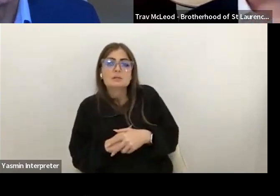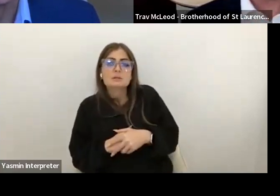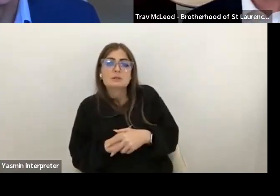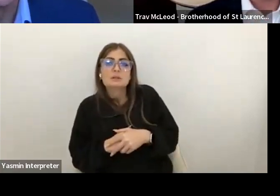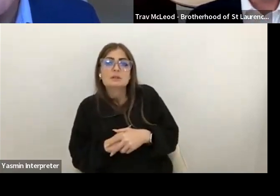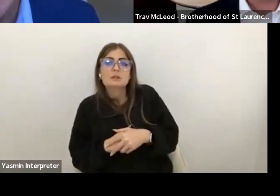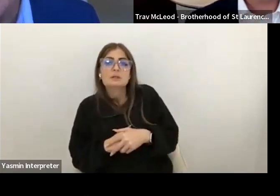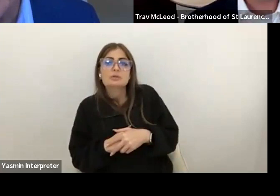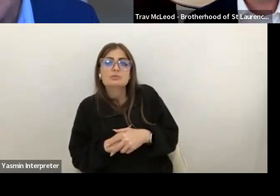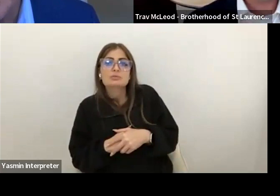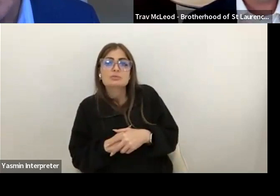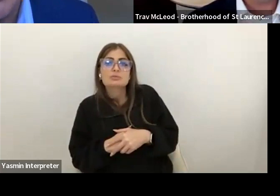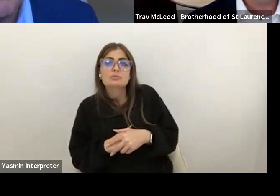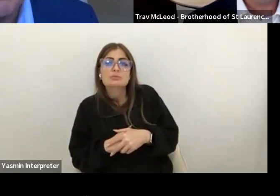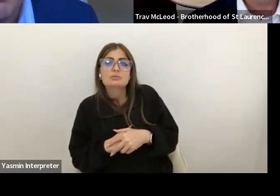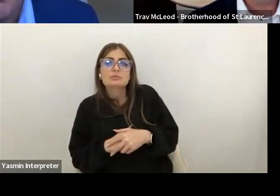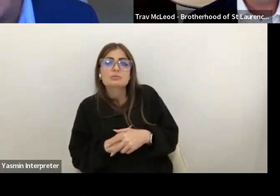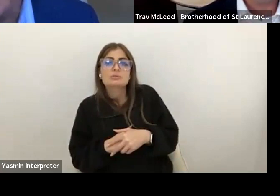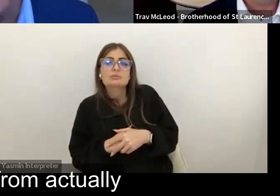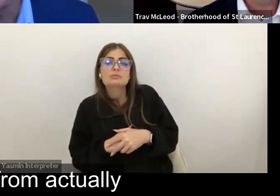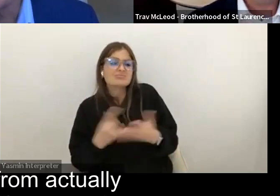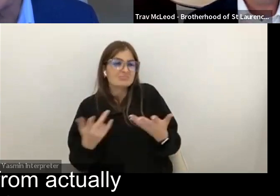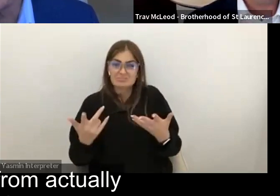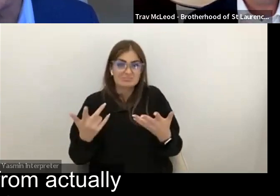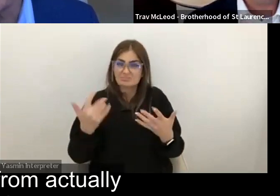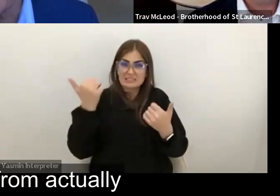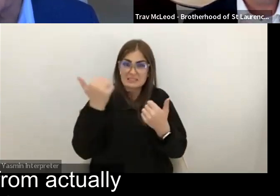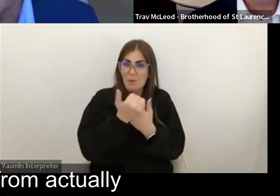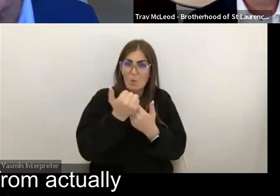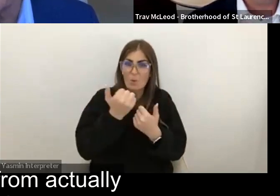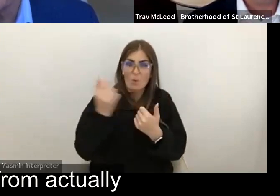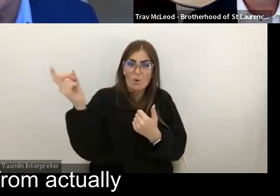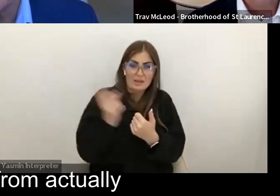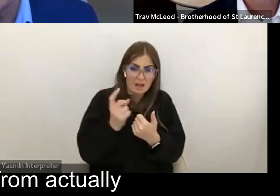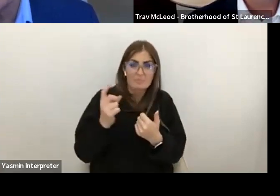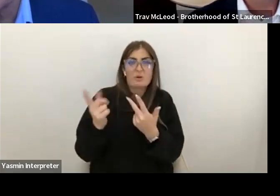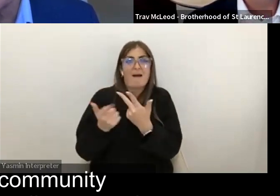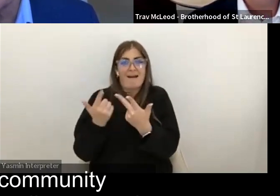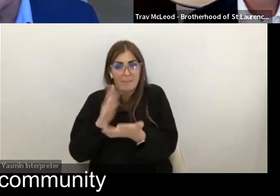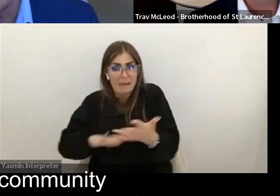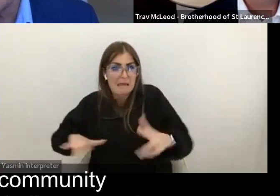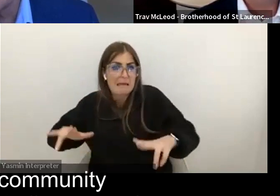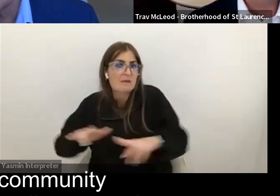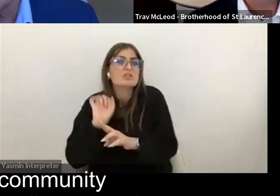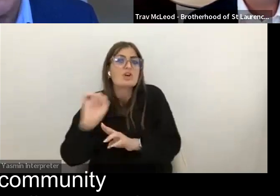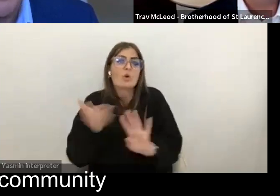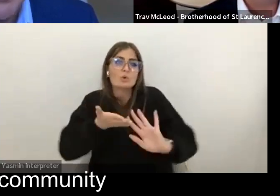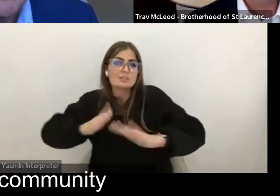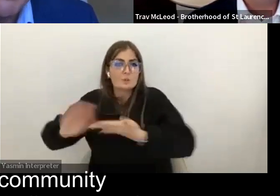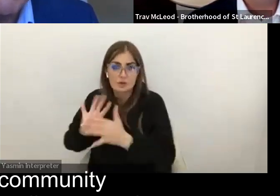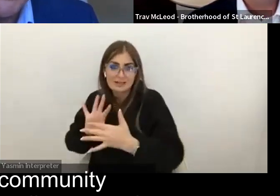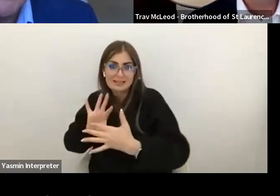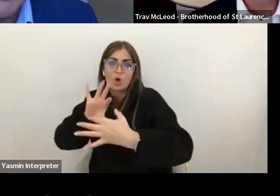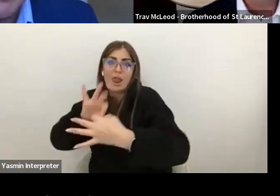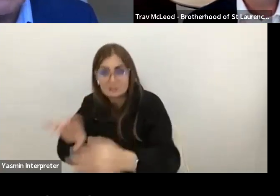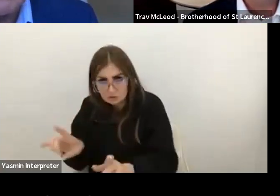or just the support that comes from actually being with other parents and those community connections that